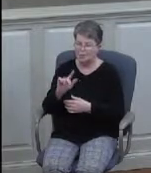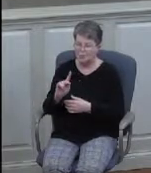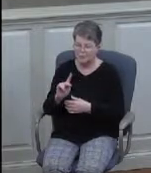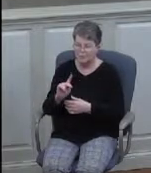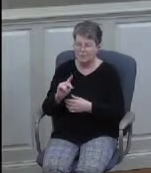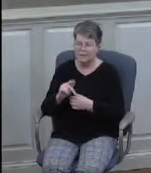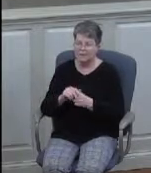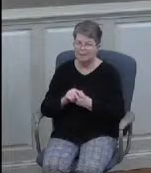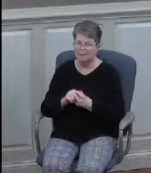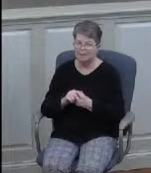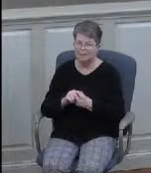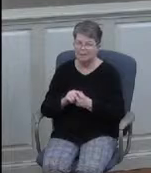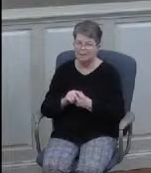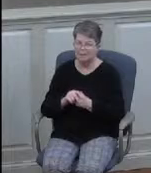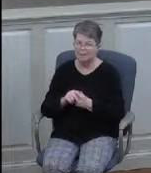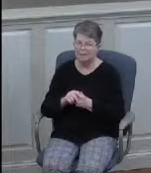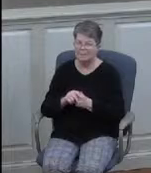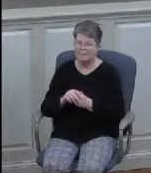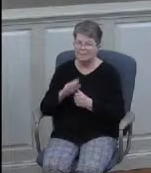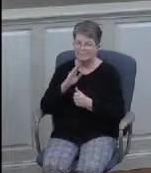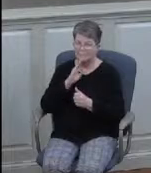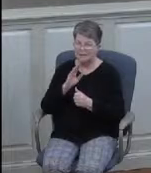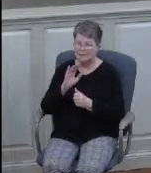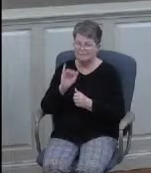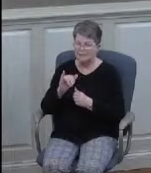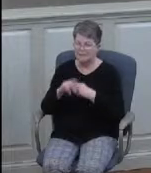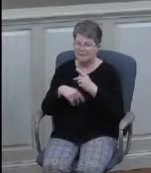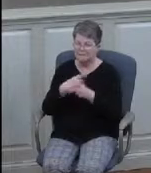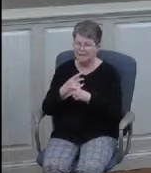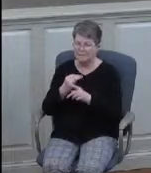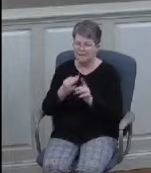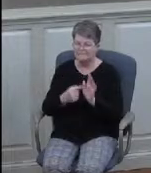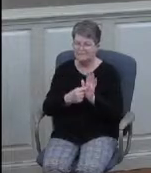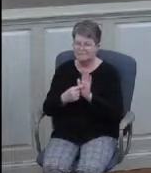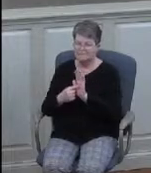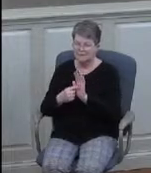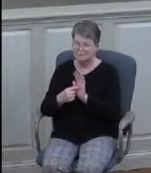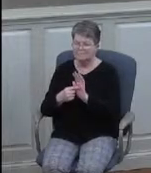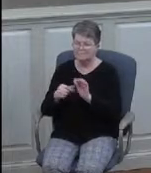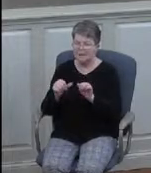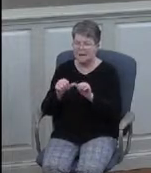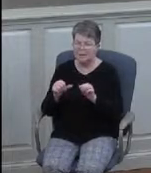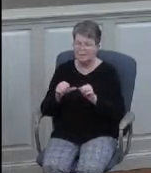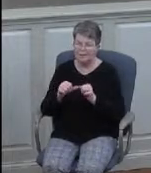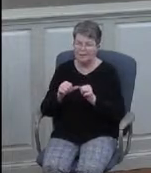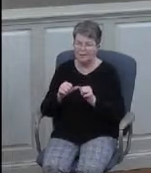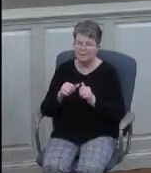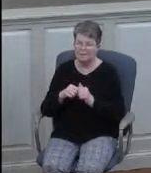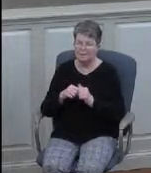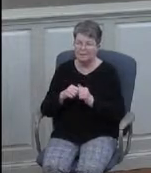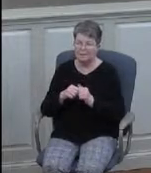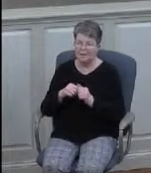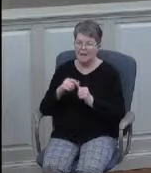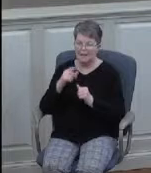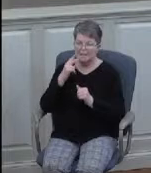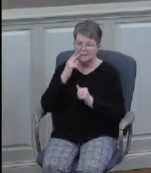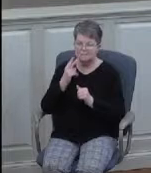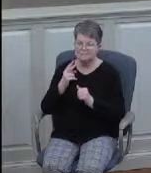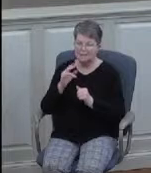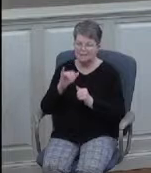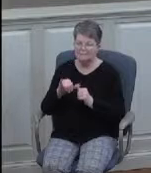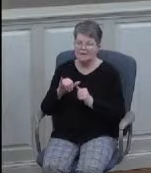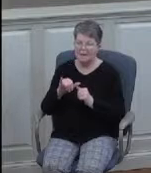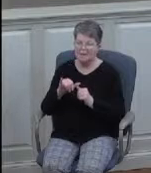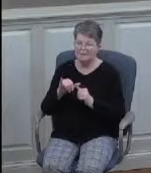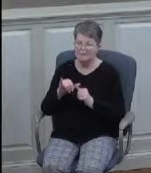then being this kind of display and exhibit area, and then I see that spilling